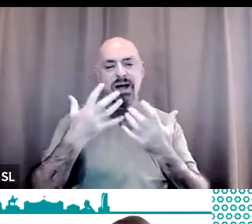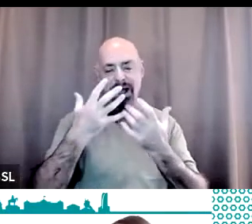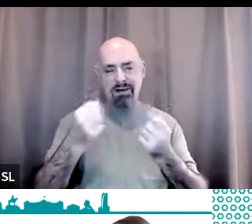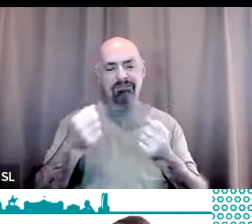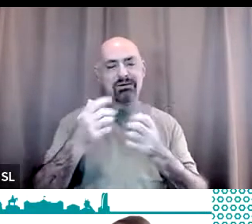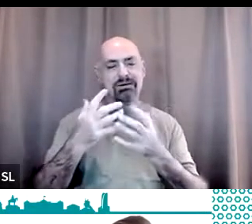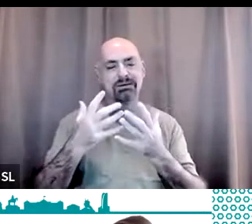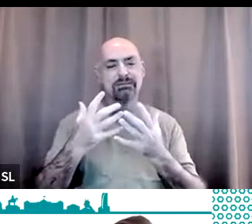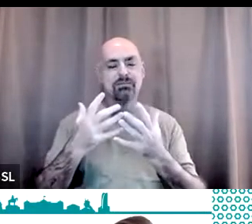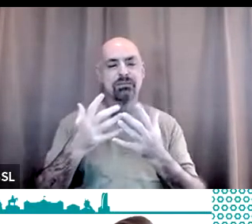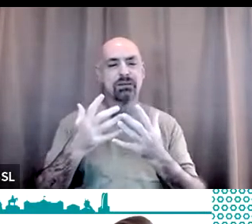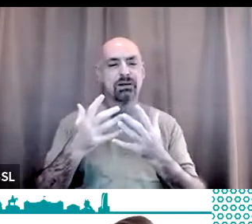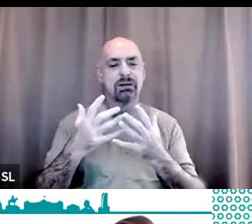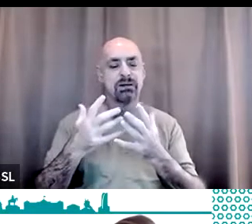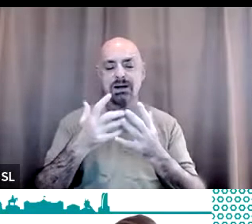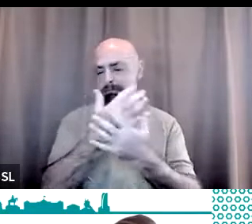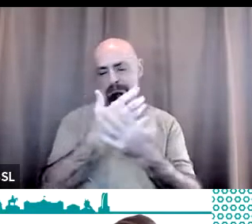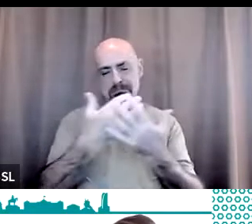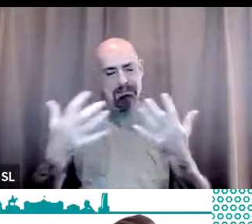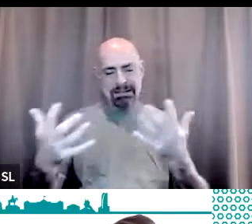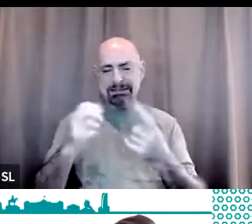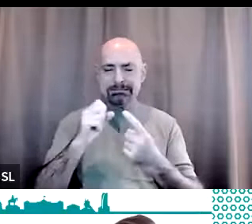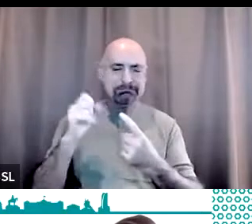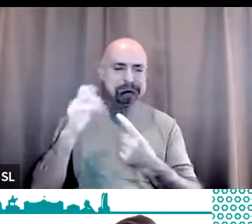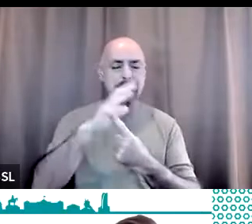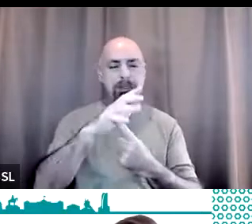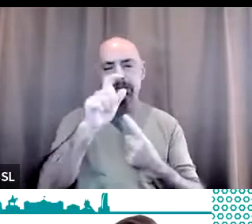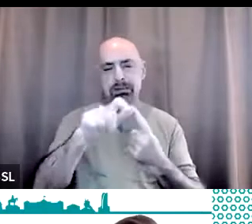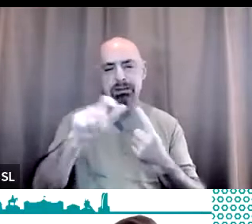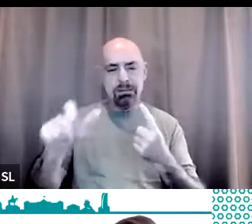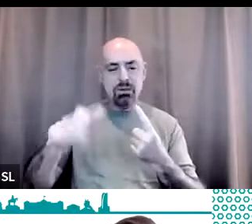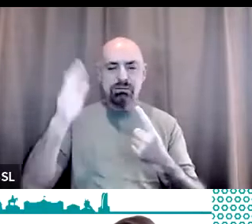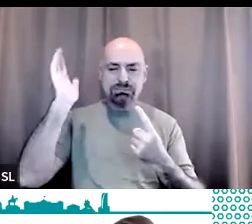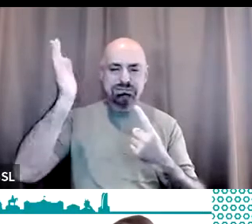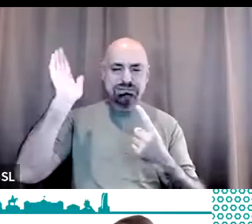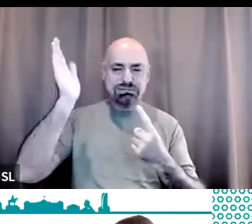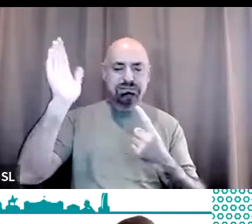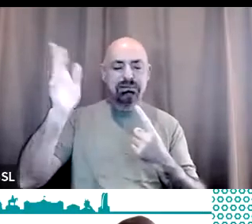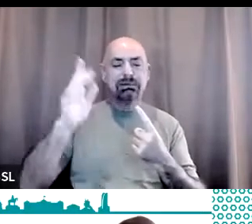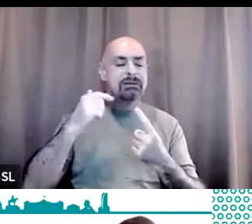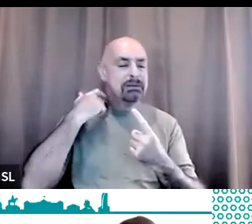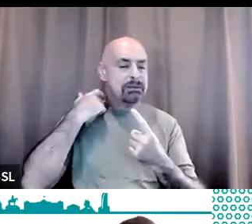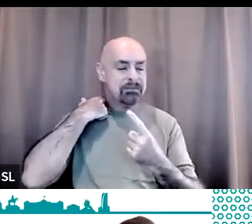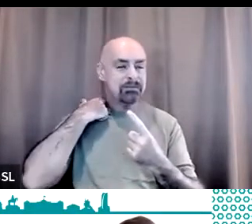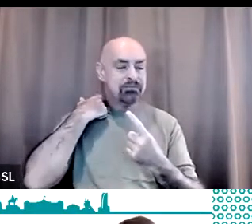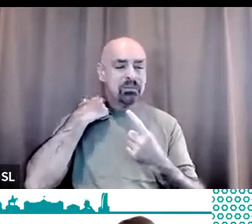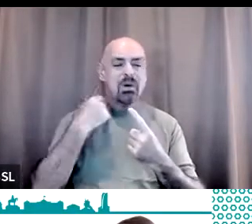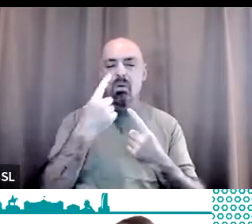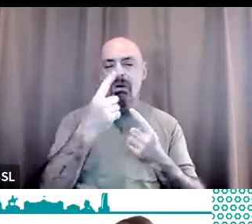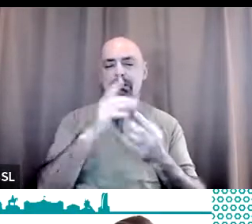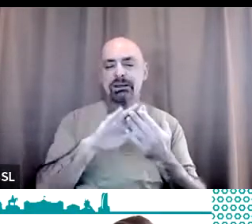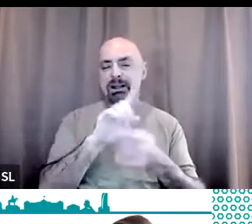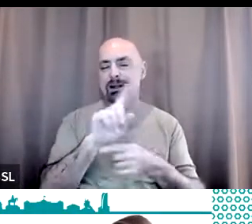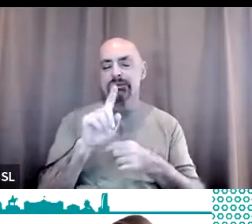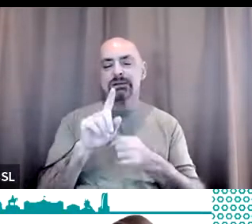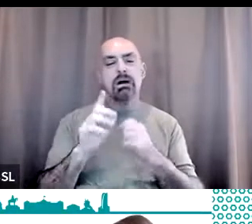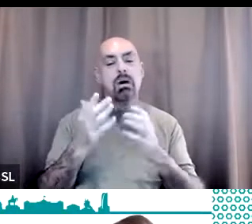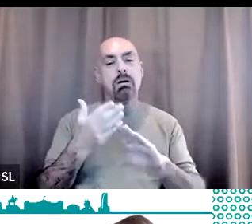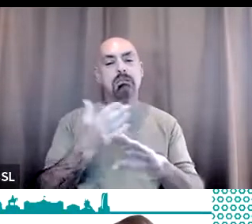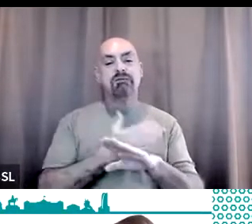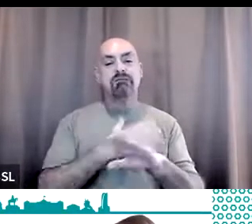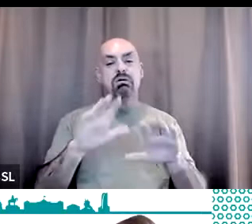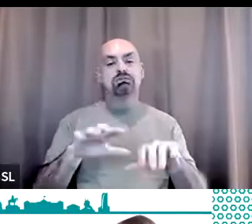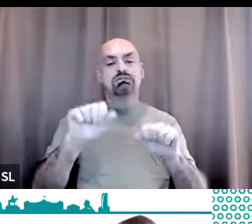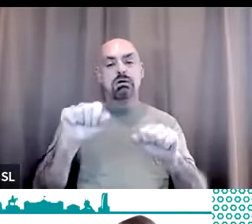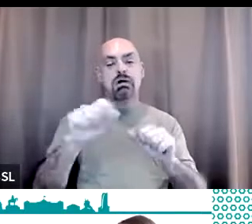welcome a number of significant speakers who will welcome us in just a second. But before I introduce